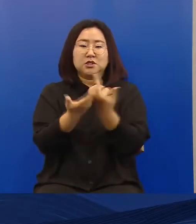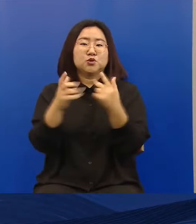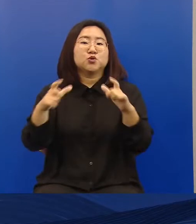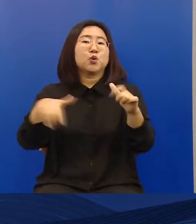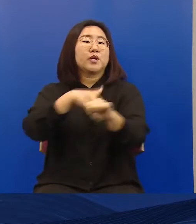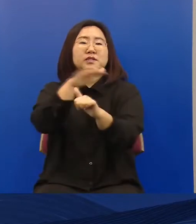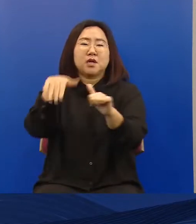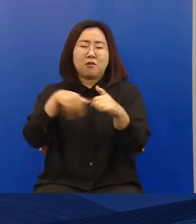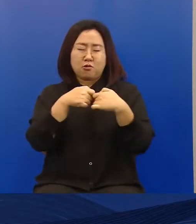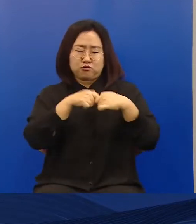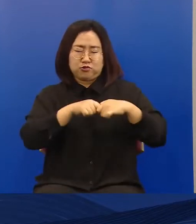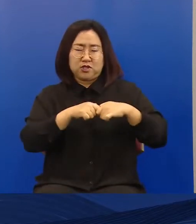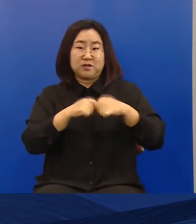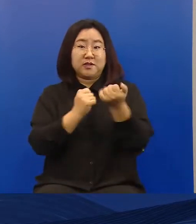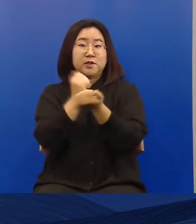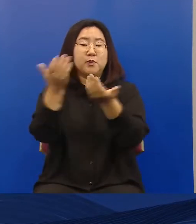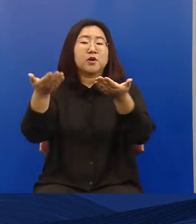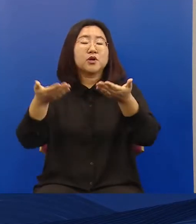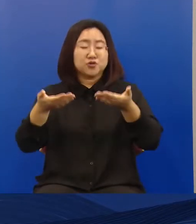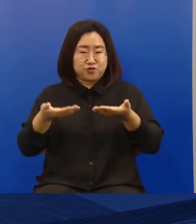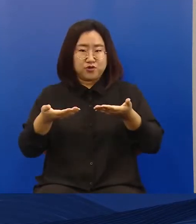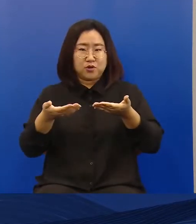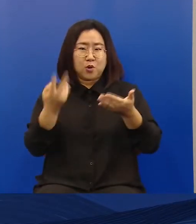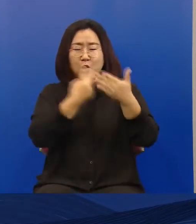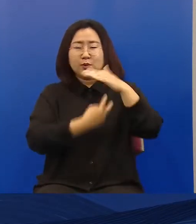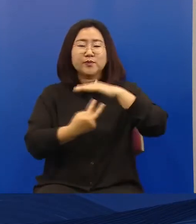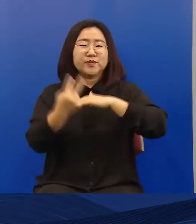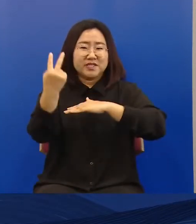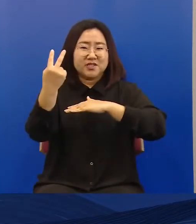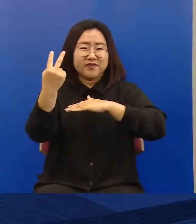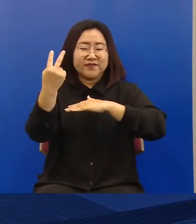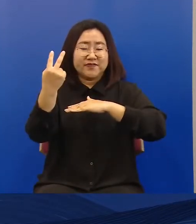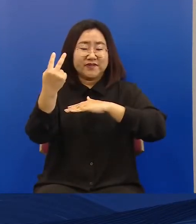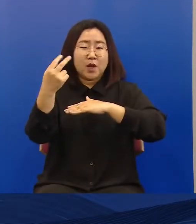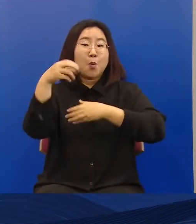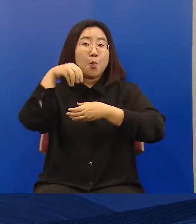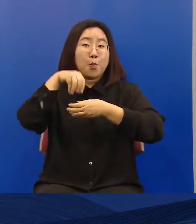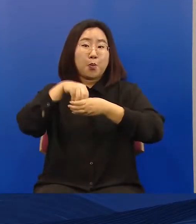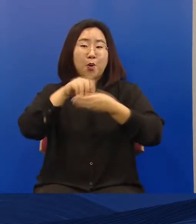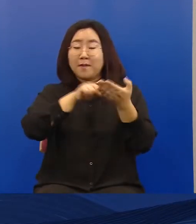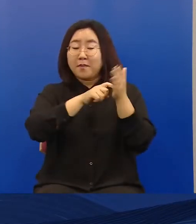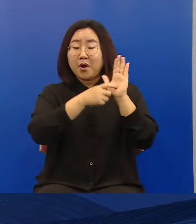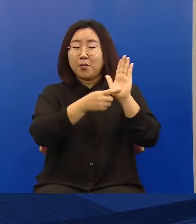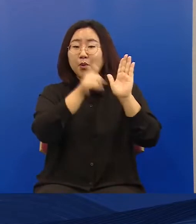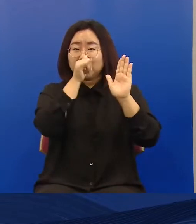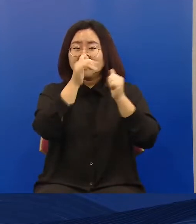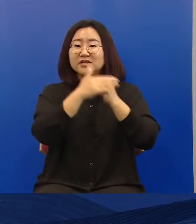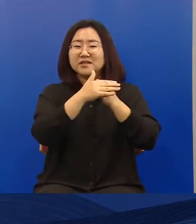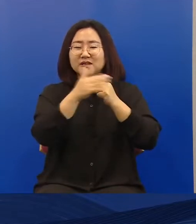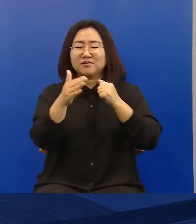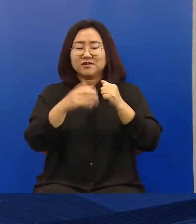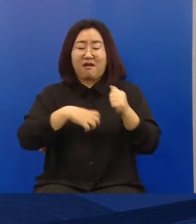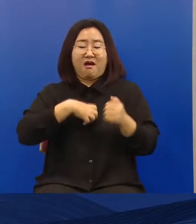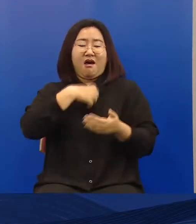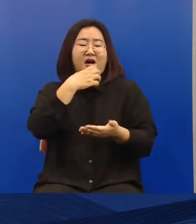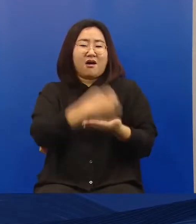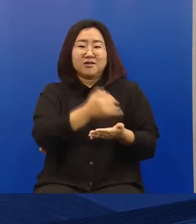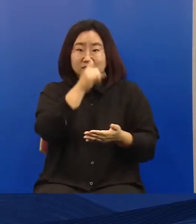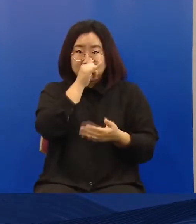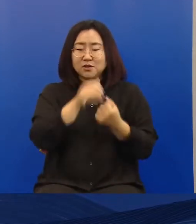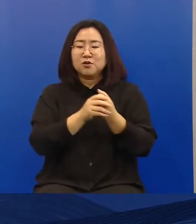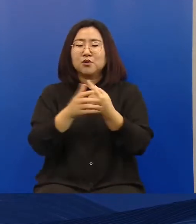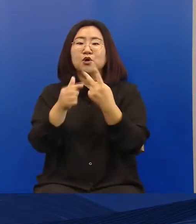So Vice Governor Kim started this session to share